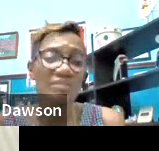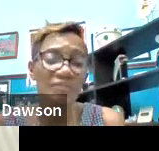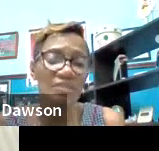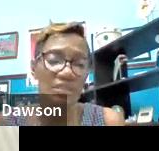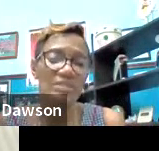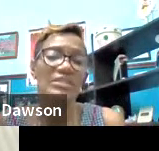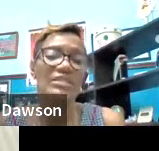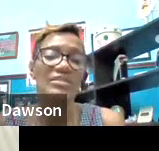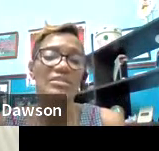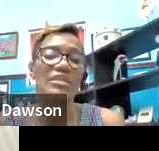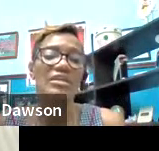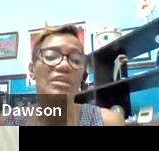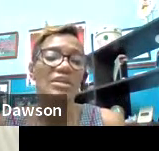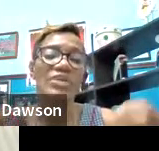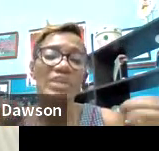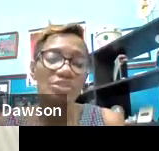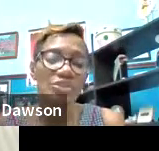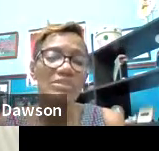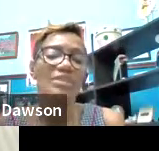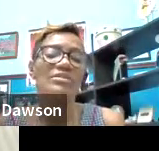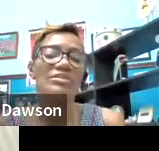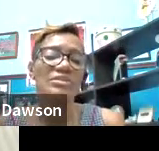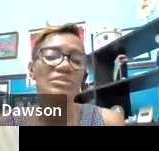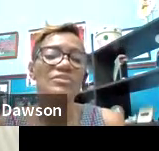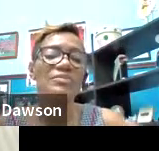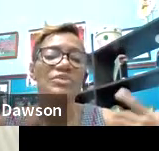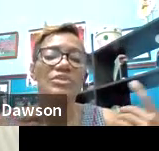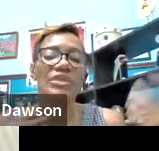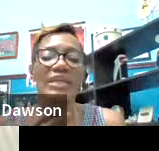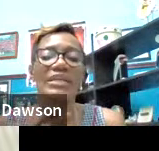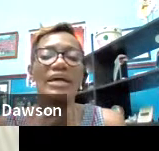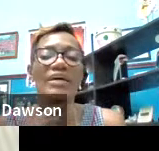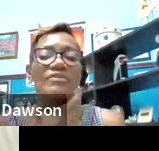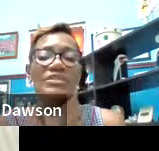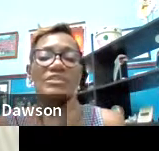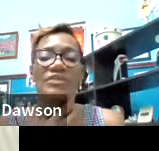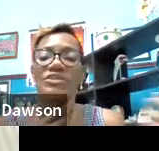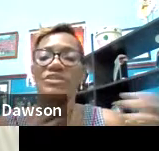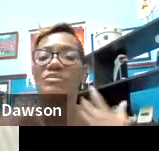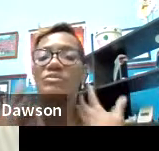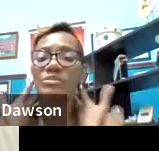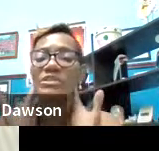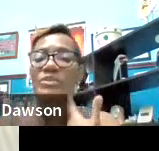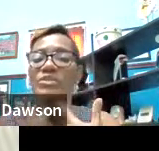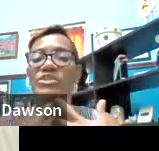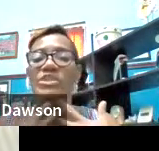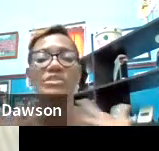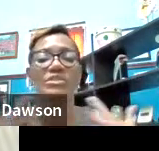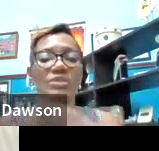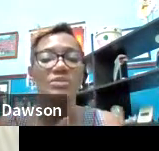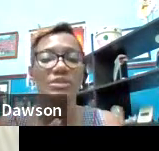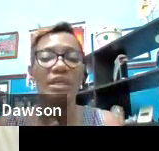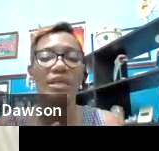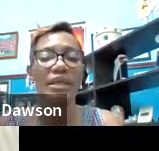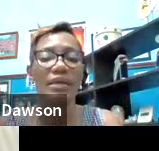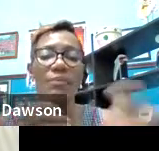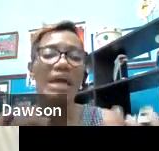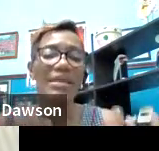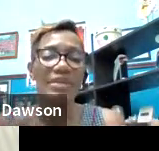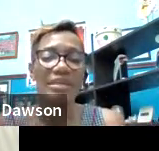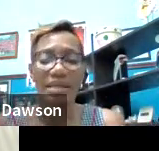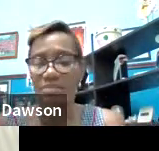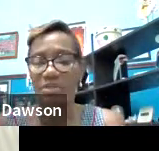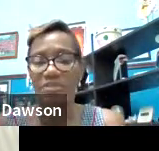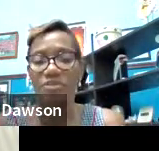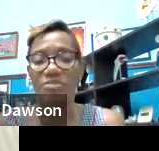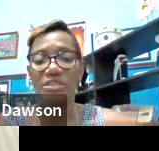symptoms. Painful because it's a needle stick. You can traumatize the nerve. You can have dysphagia, especially when you're injecting around the neck,